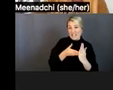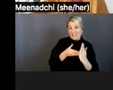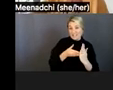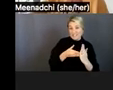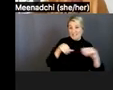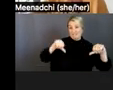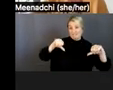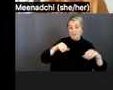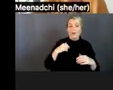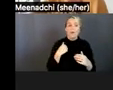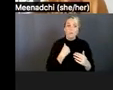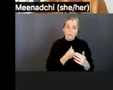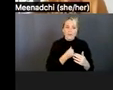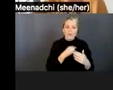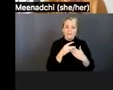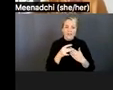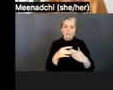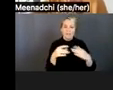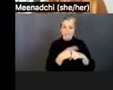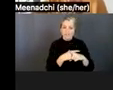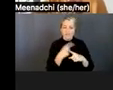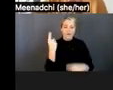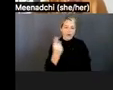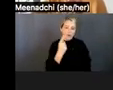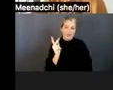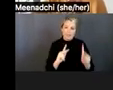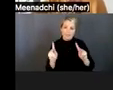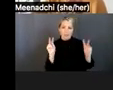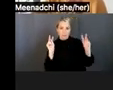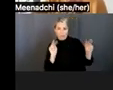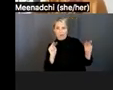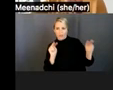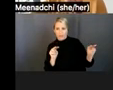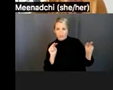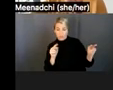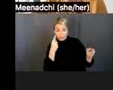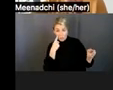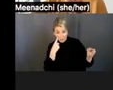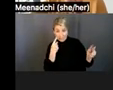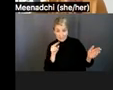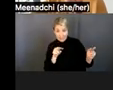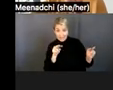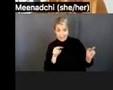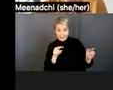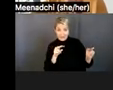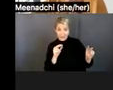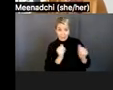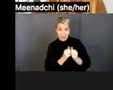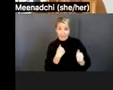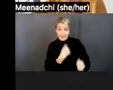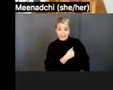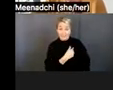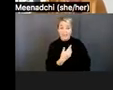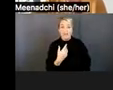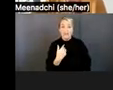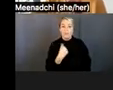we are navigating conflict, there's always people watching us who are witnessing, who are alongside, right? We